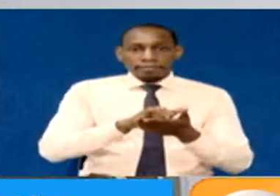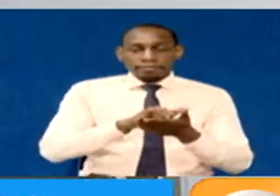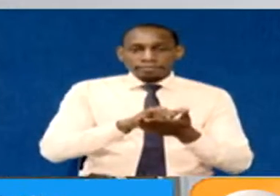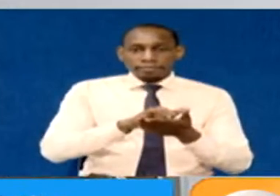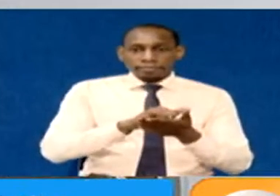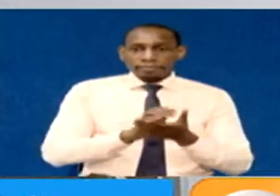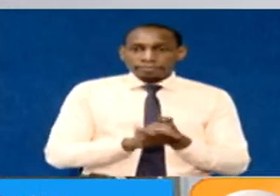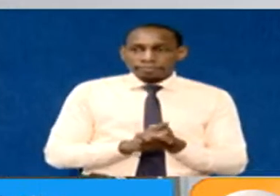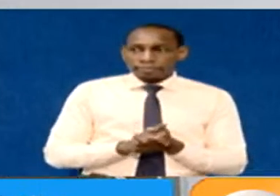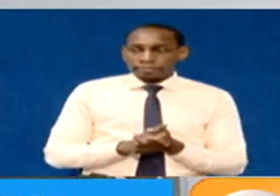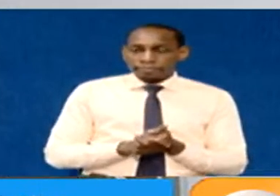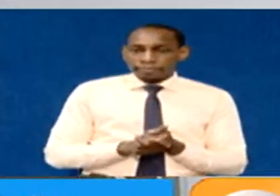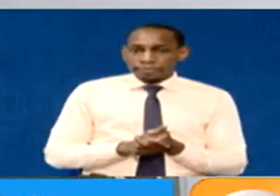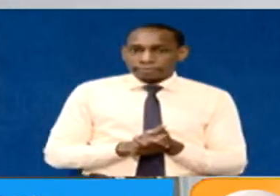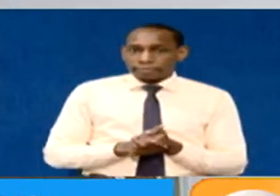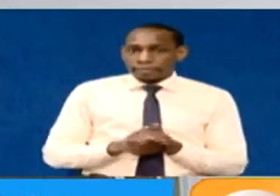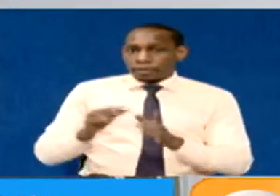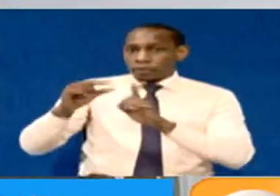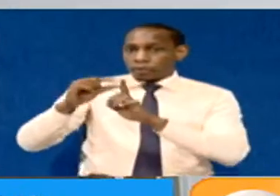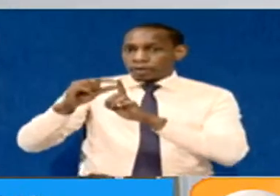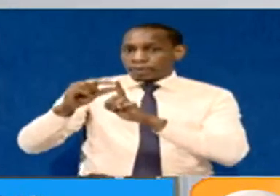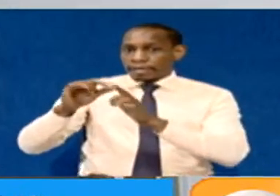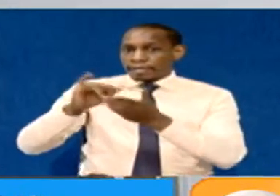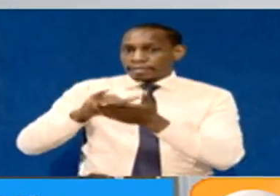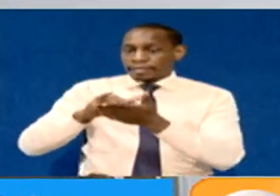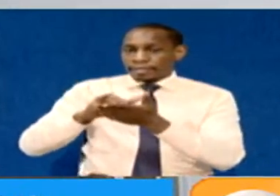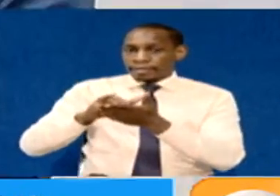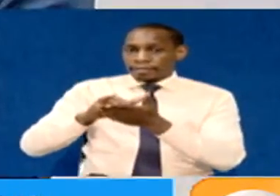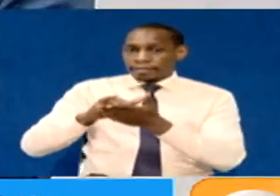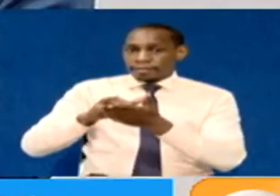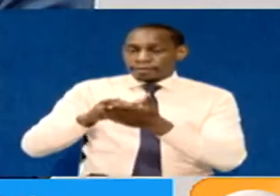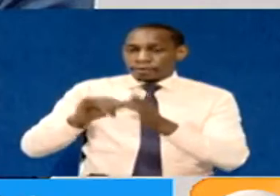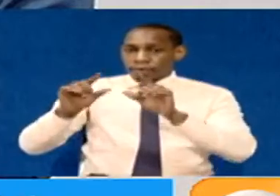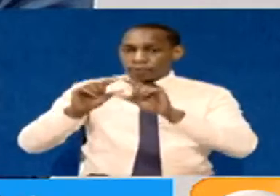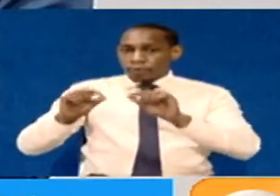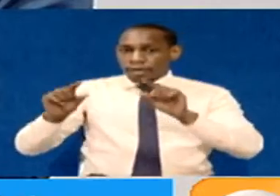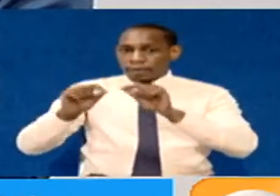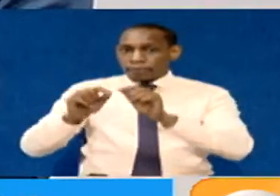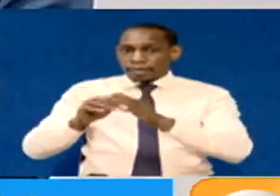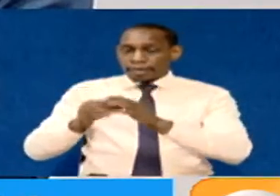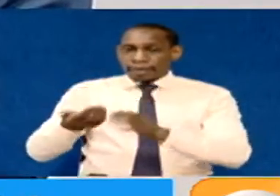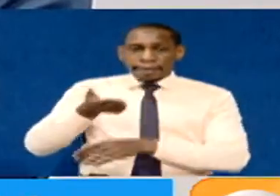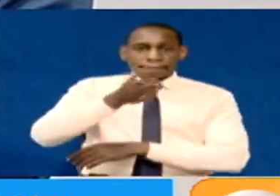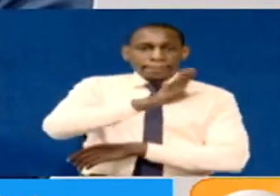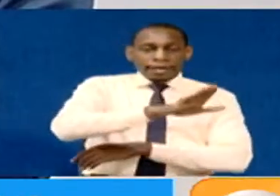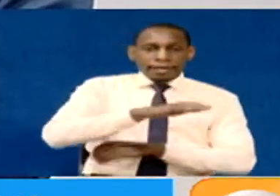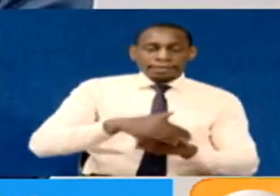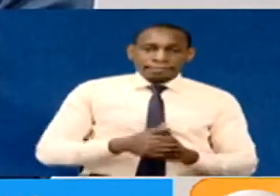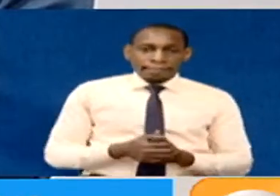rugby. I should use that word that used in law, purported to have been passed backwards.